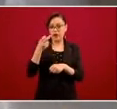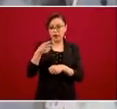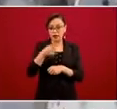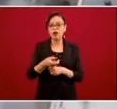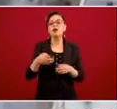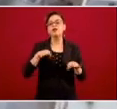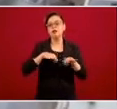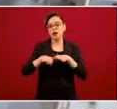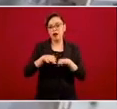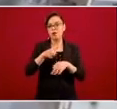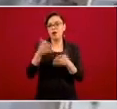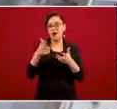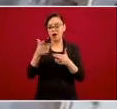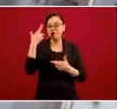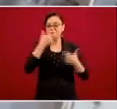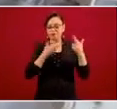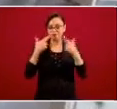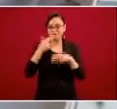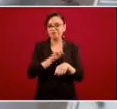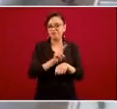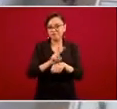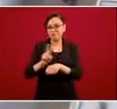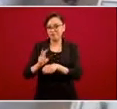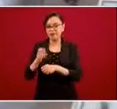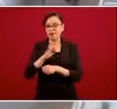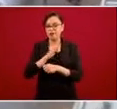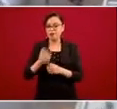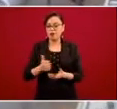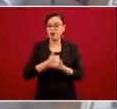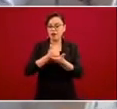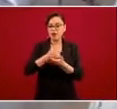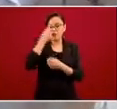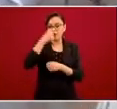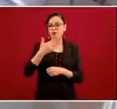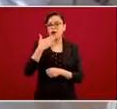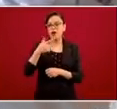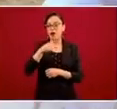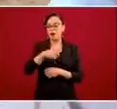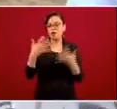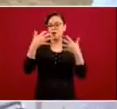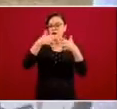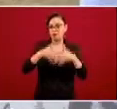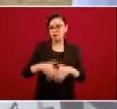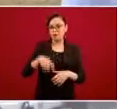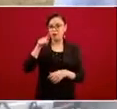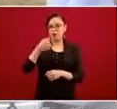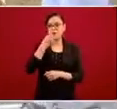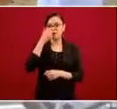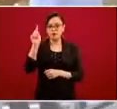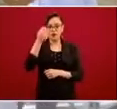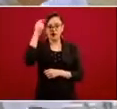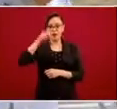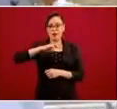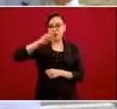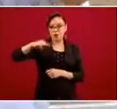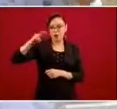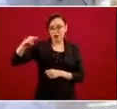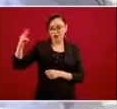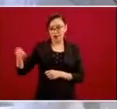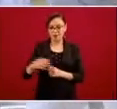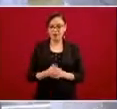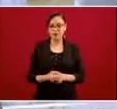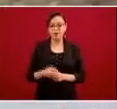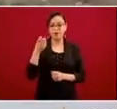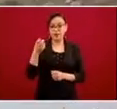as well as full-time workers and specialists of other medical institutions. In this